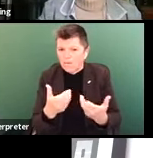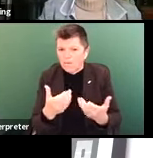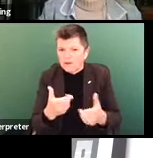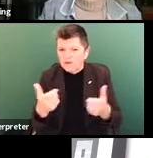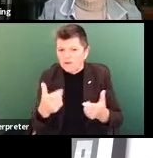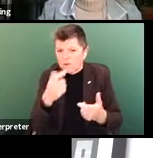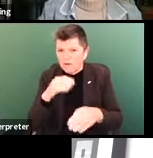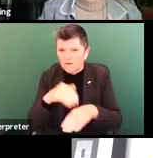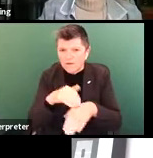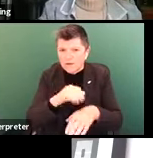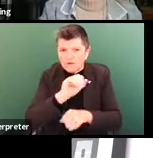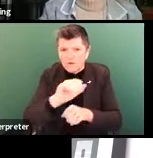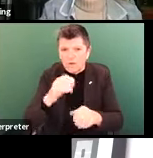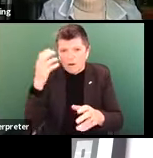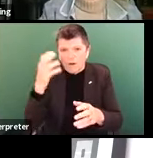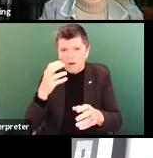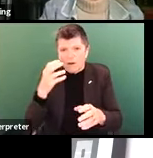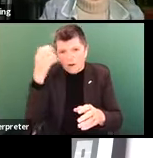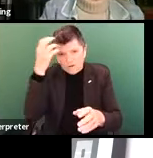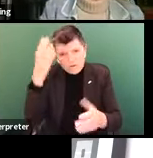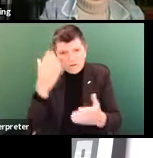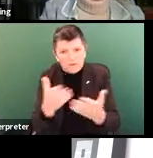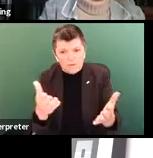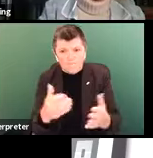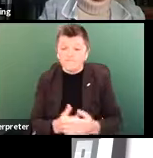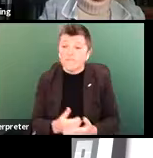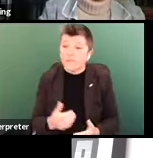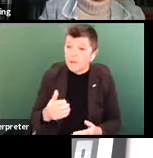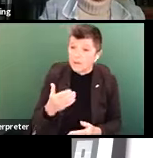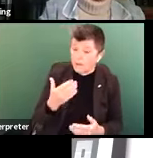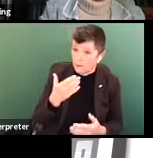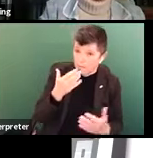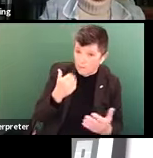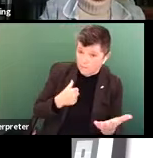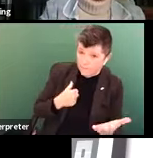May I? Sure, yeah. Actually, I answered that.